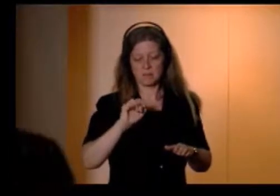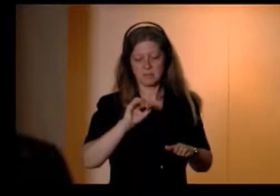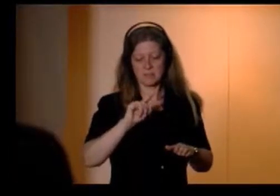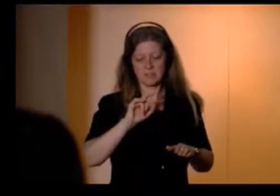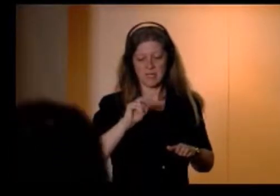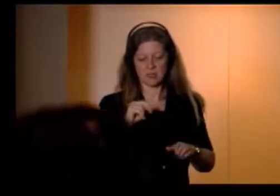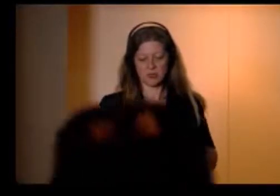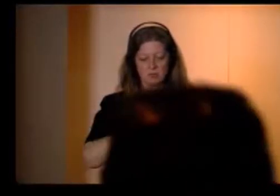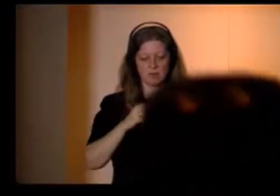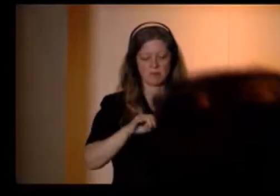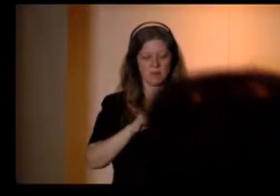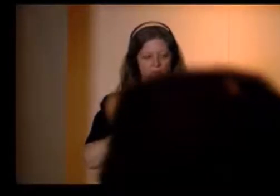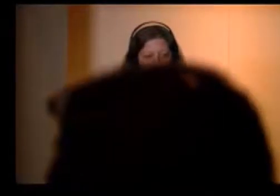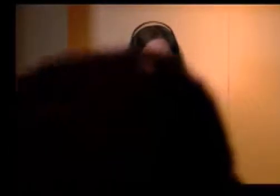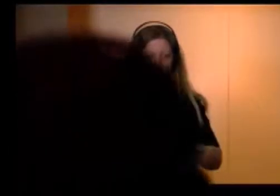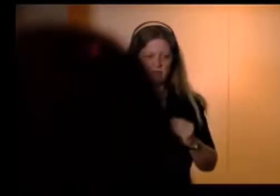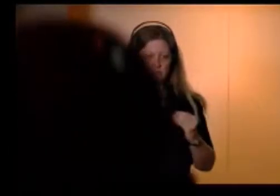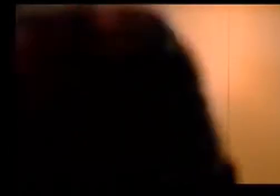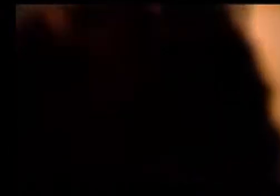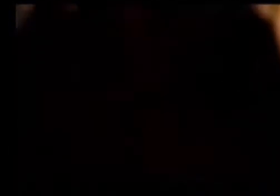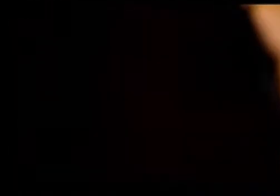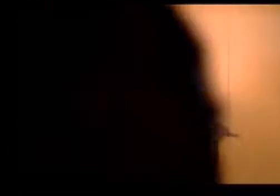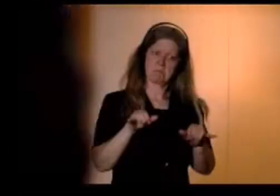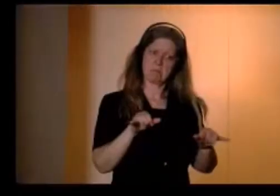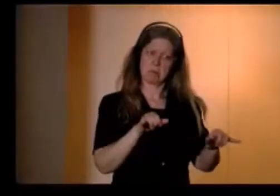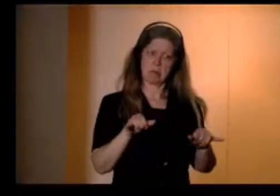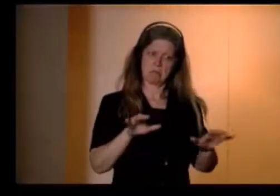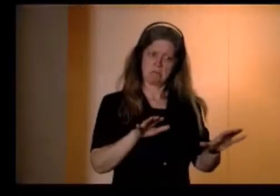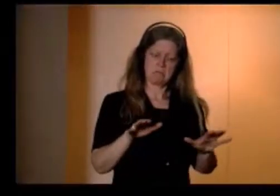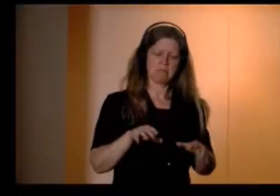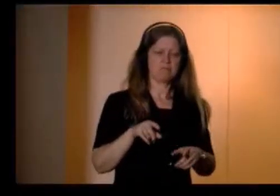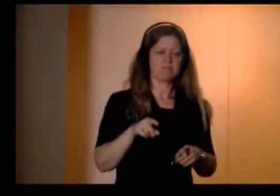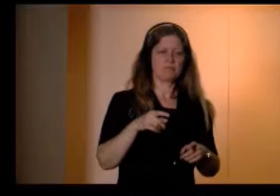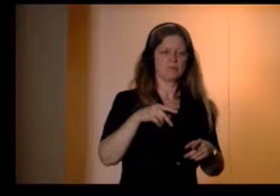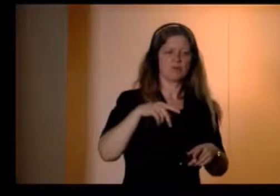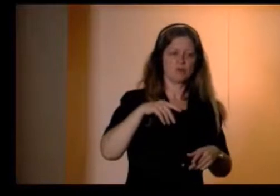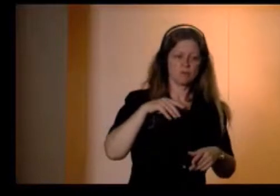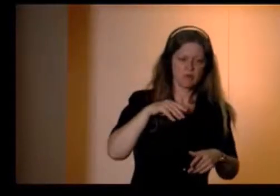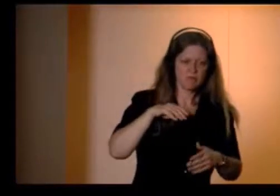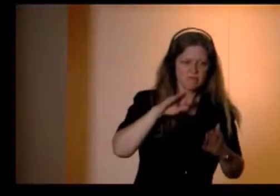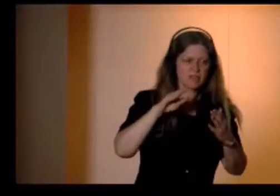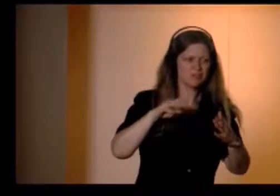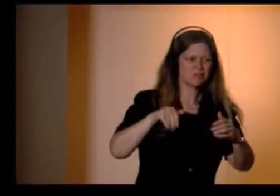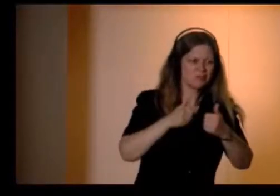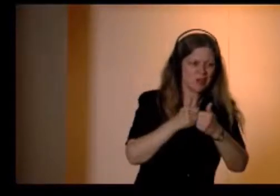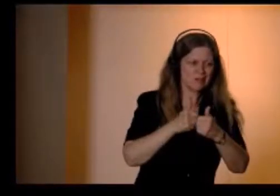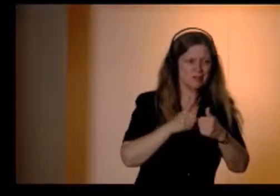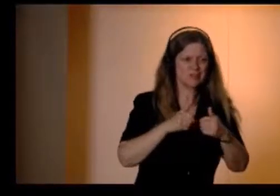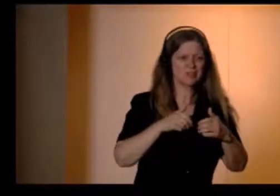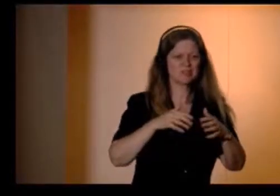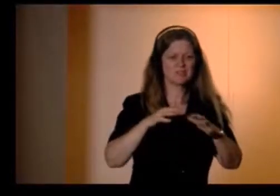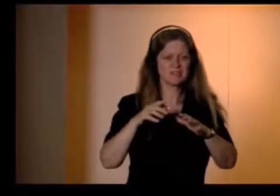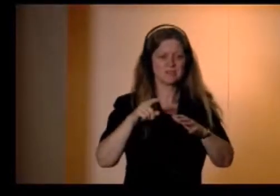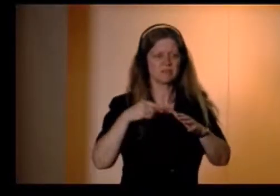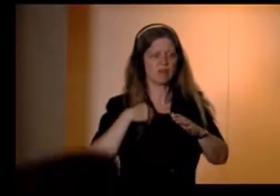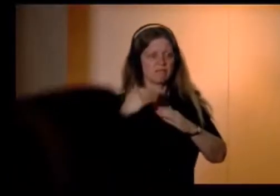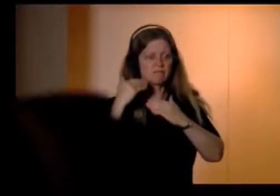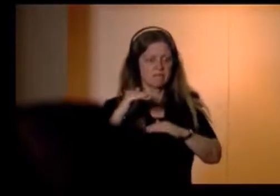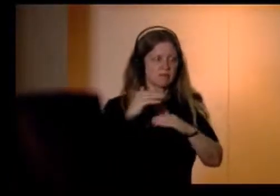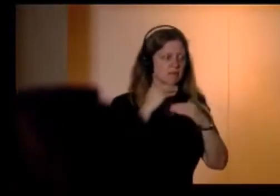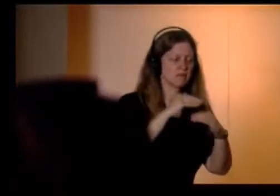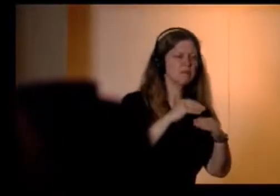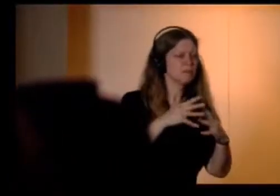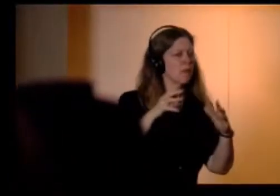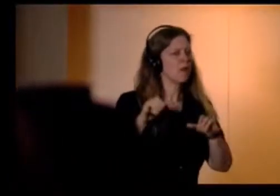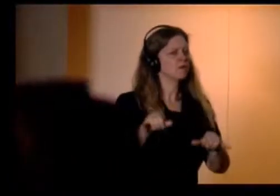the constraints that you have, in the pitfalls that you encounter, there's a lot of similarity, right? So that's a